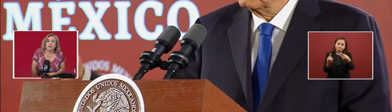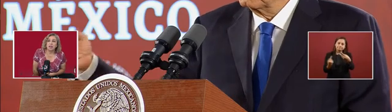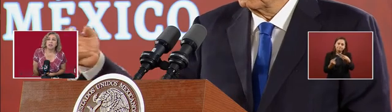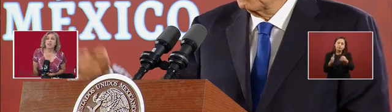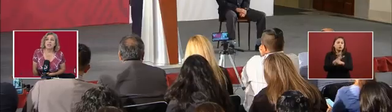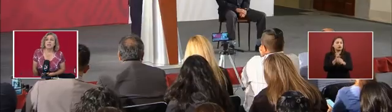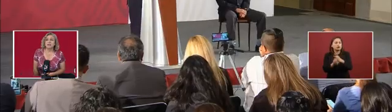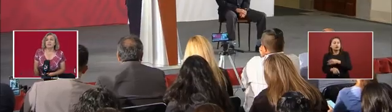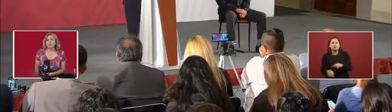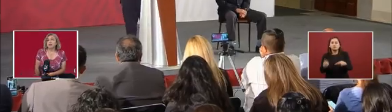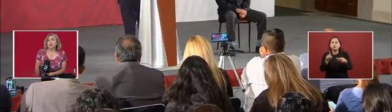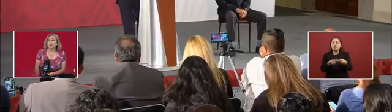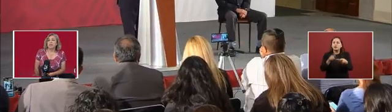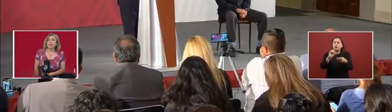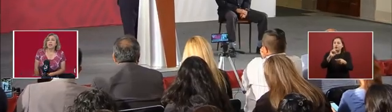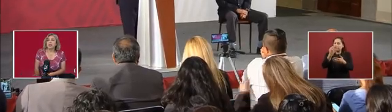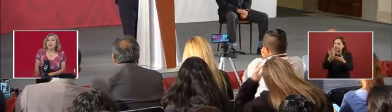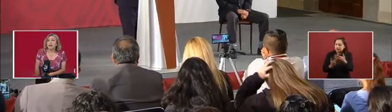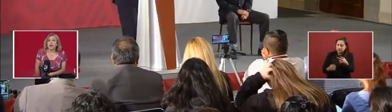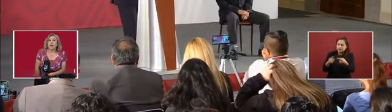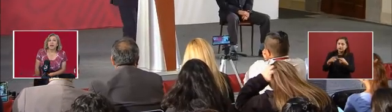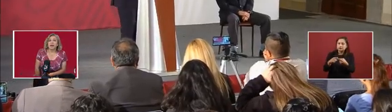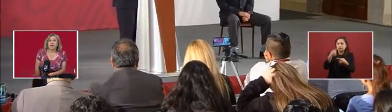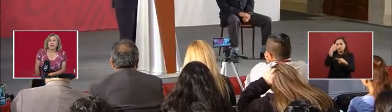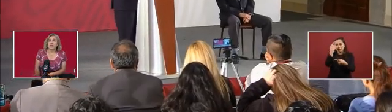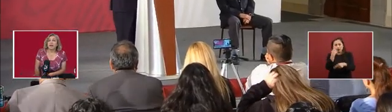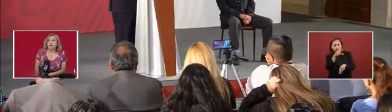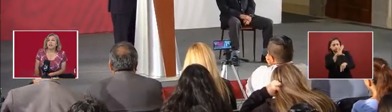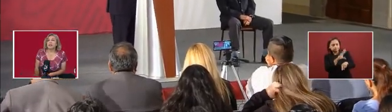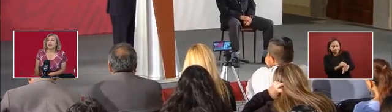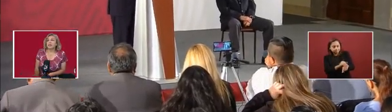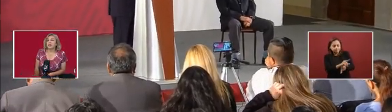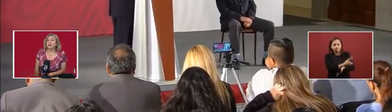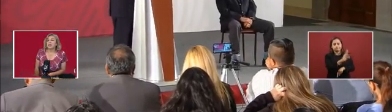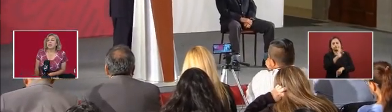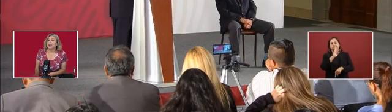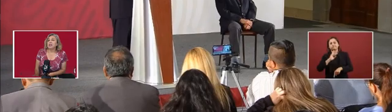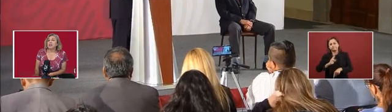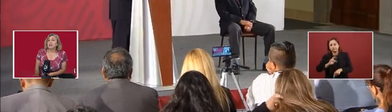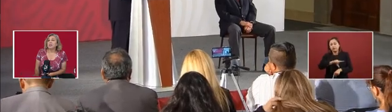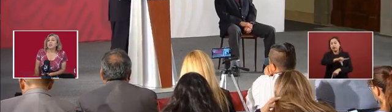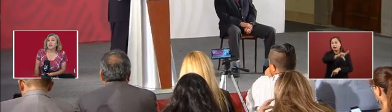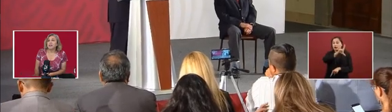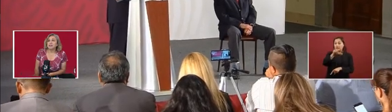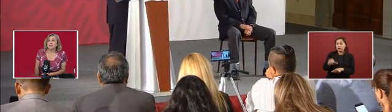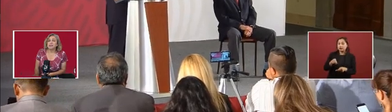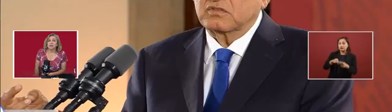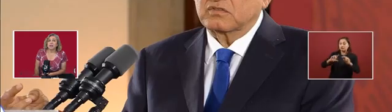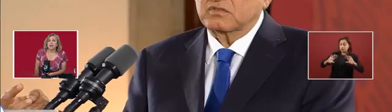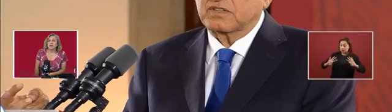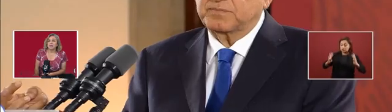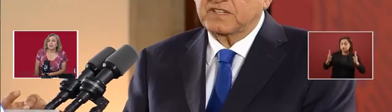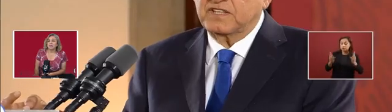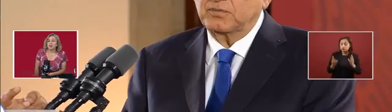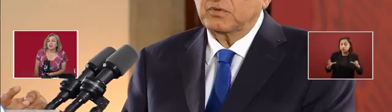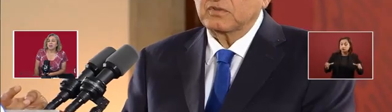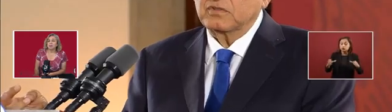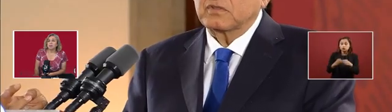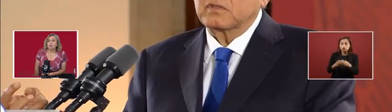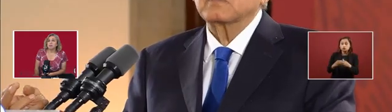asunto medications. nada más de México, But it's not just a matter of es un Mexico. asunto mundial. It's a worldwide problem.